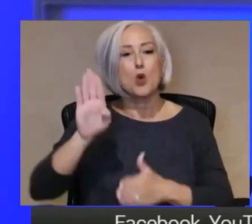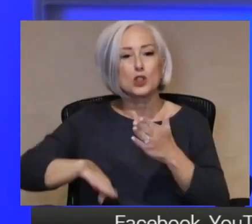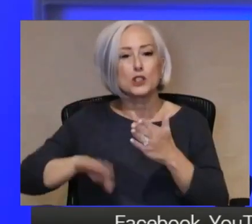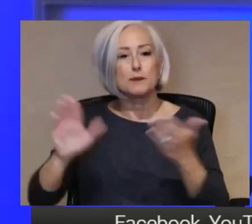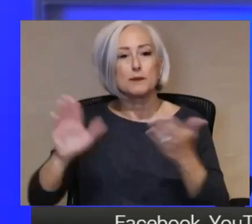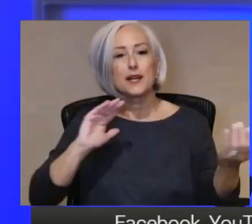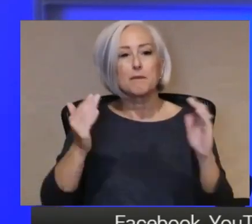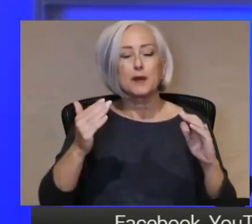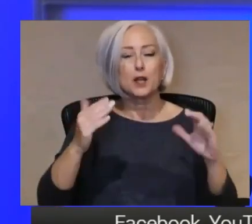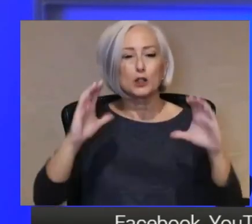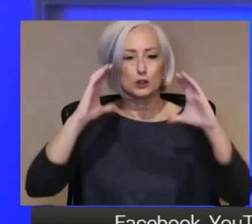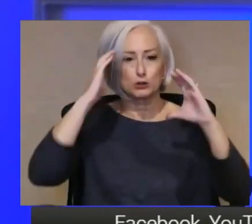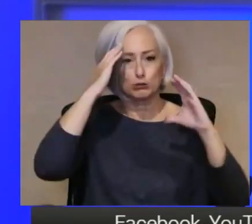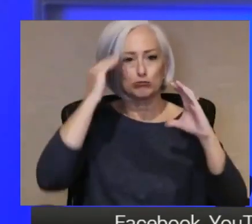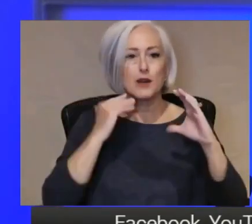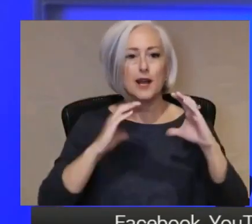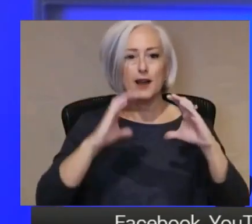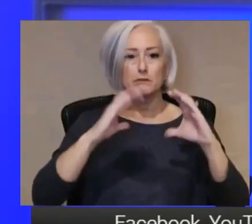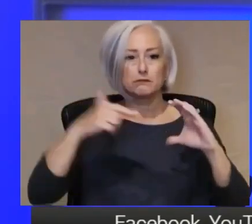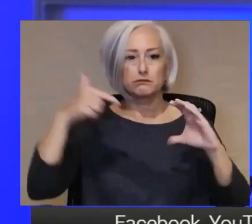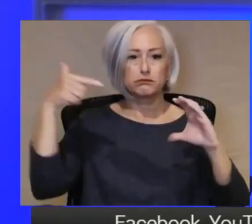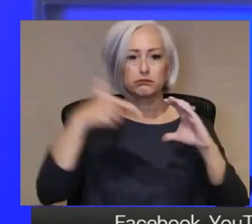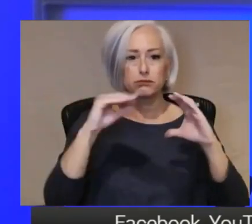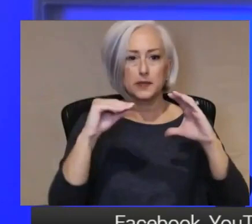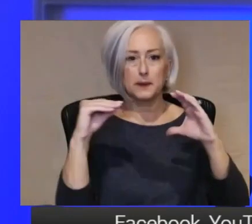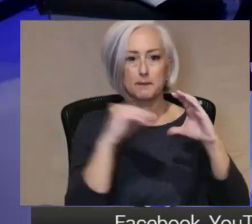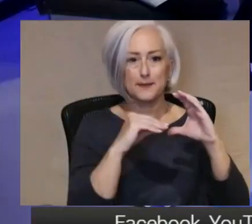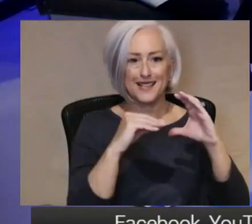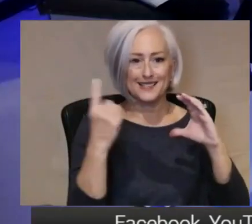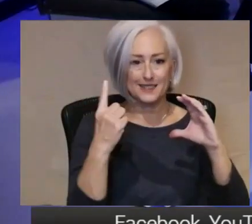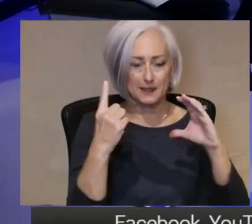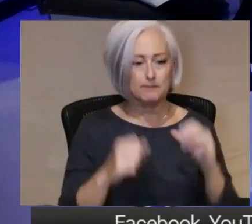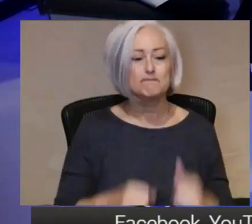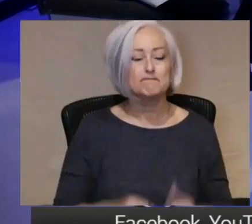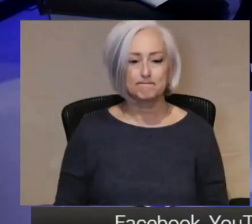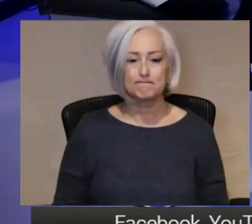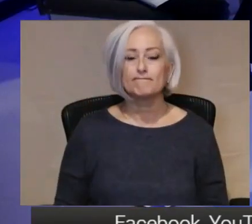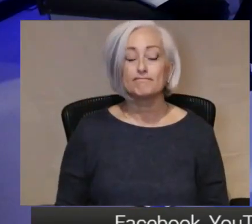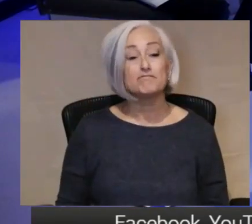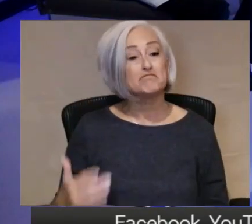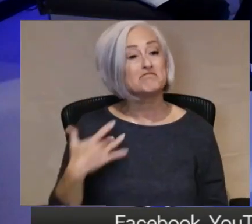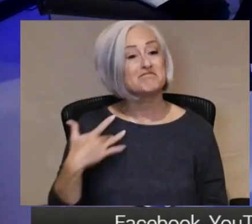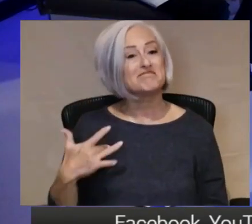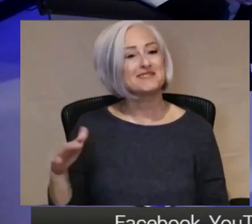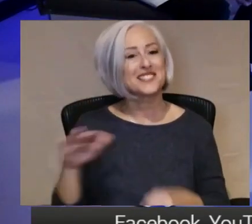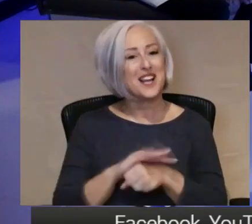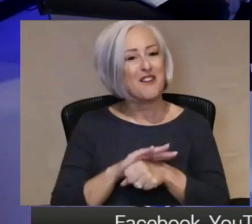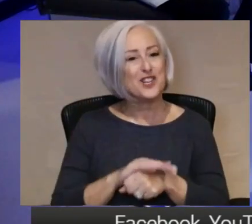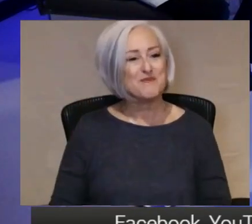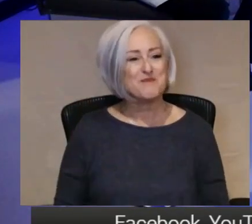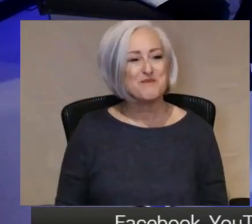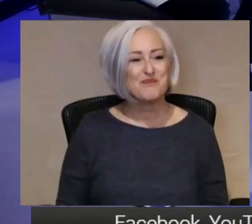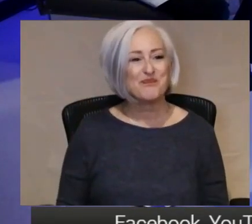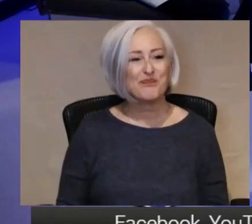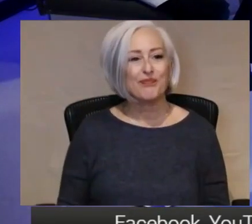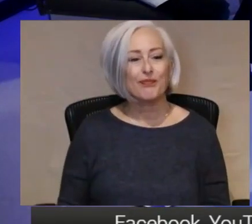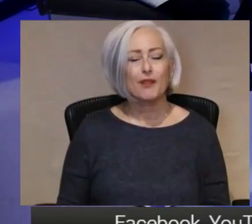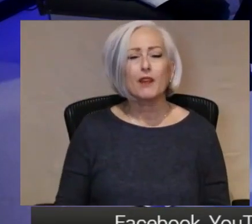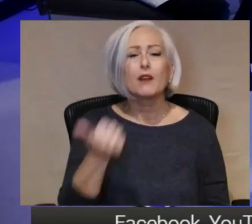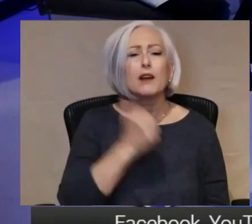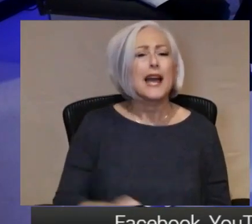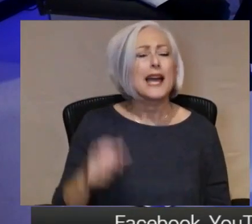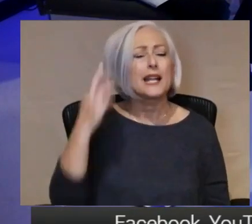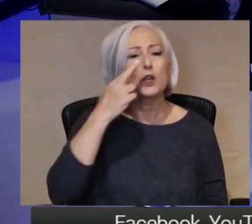hardware. But yeah, it's covered. That's treatment. A big deal. That's a really big deal. So, okay, is there any reason in the COVID crisis